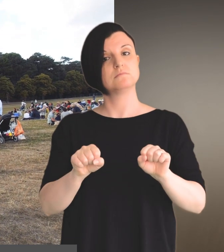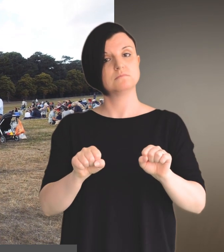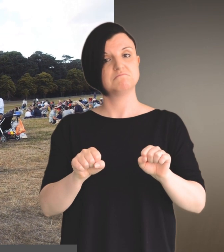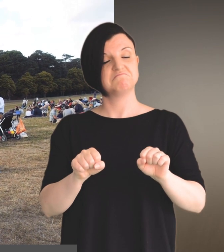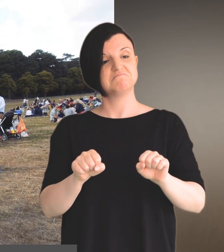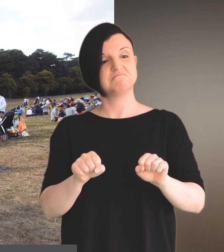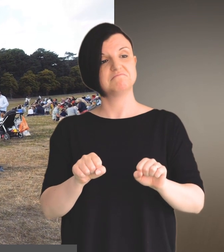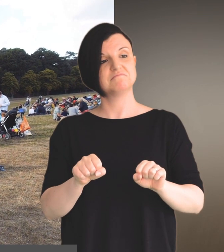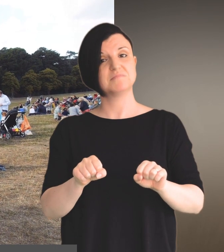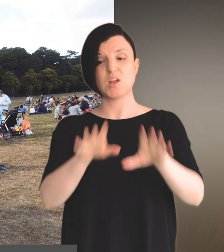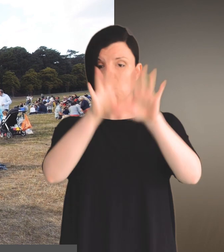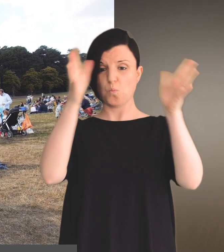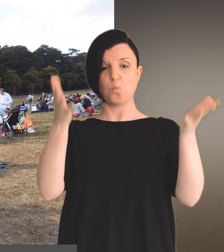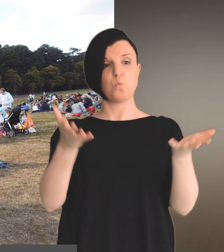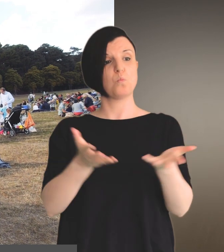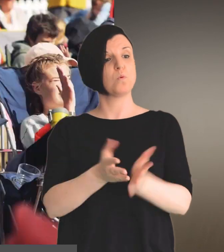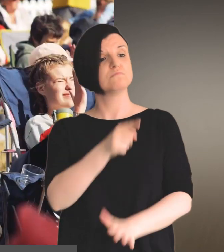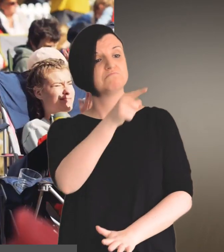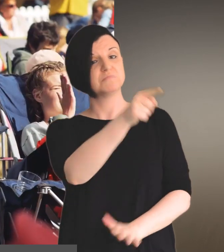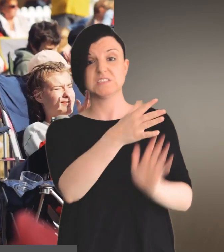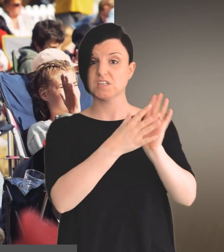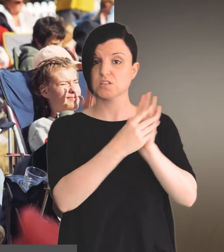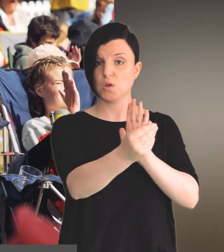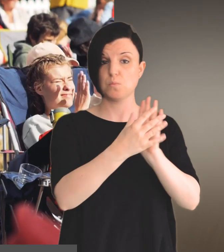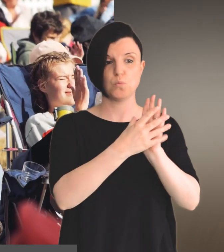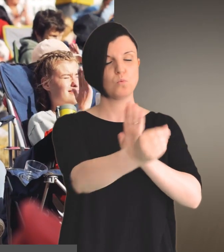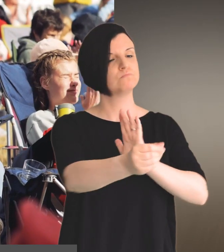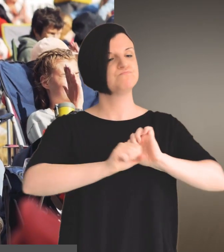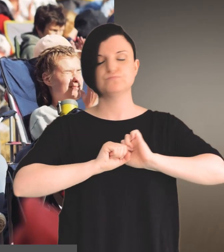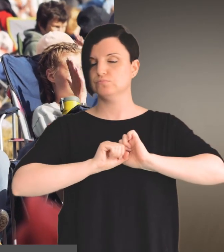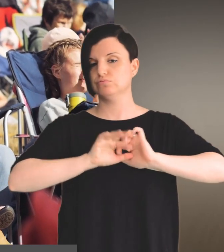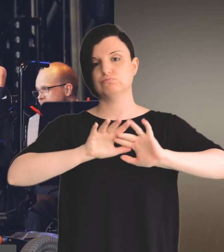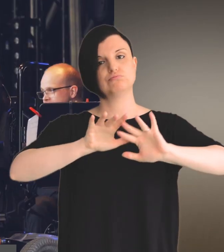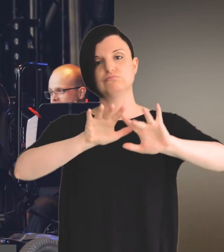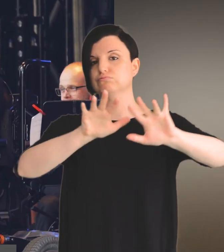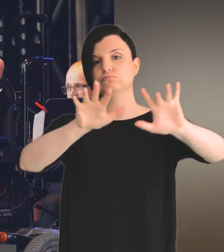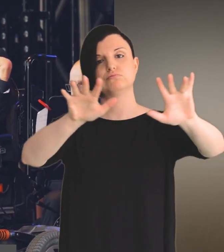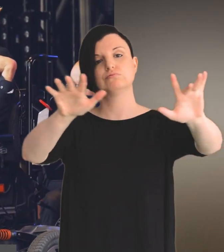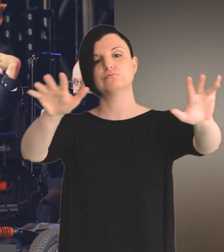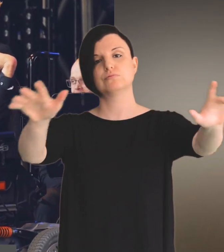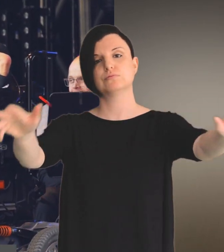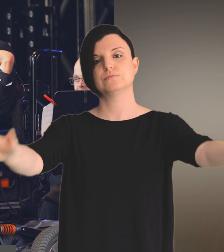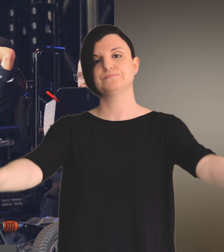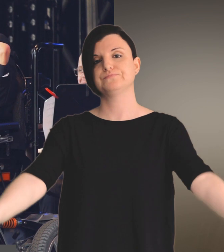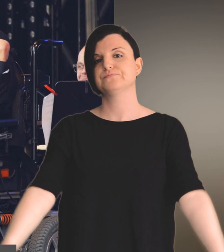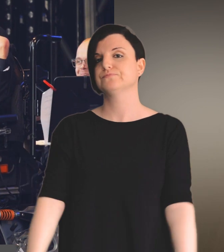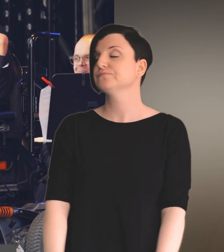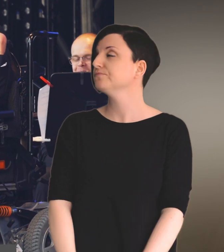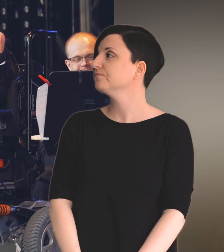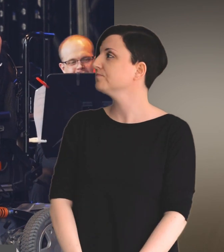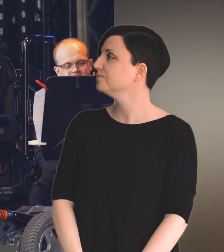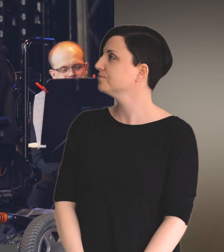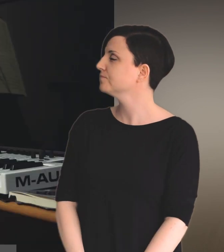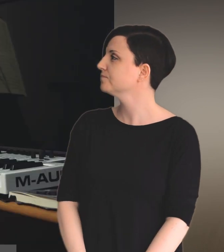No, my conducting career. We have really kick-started something.